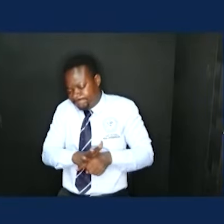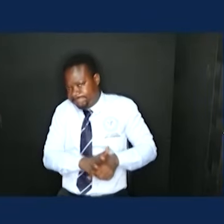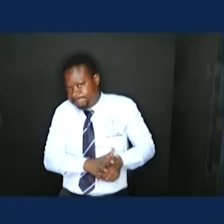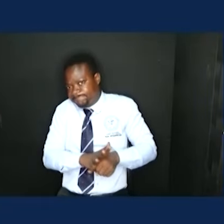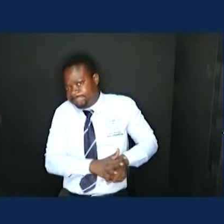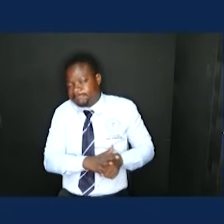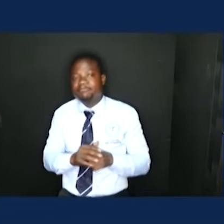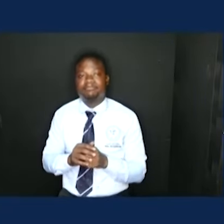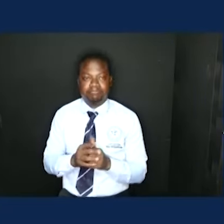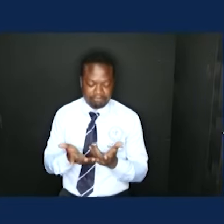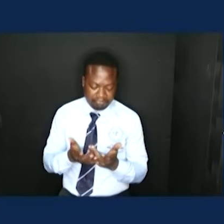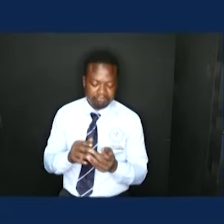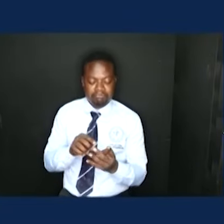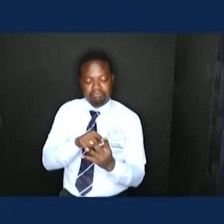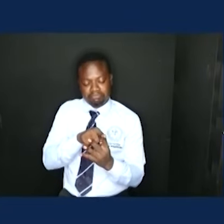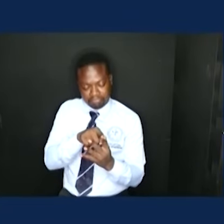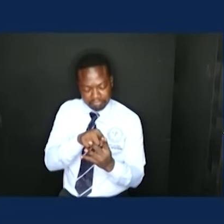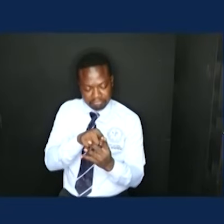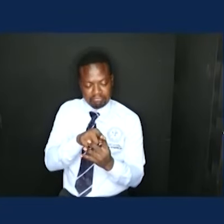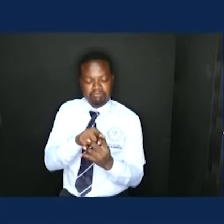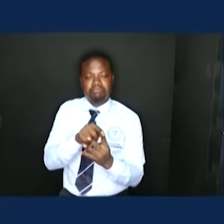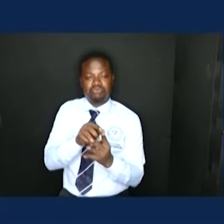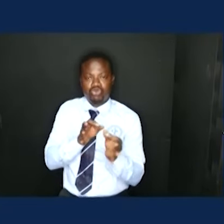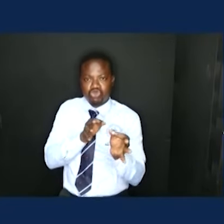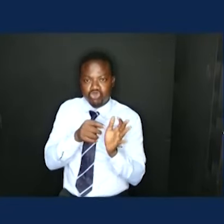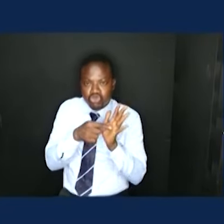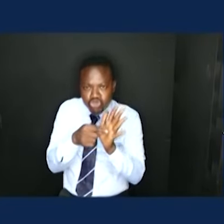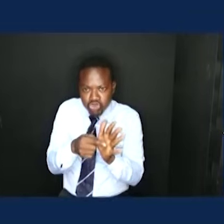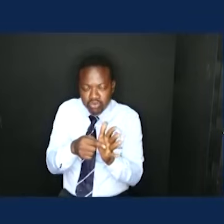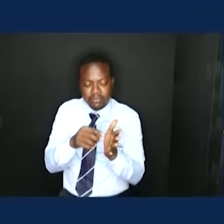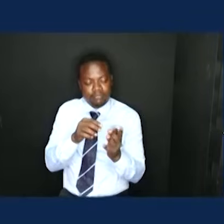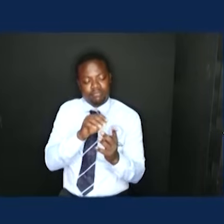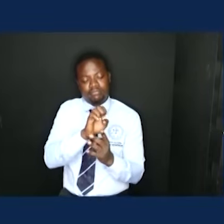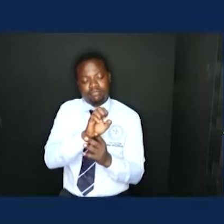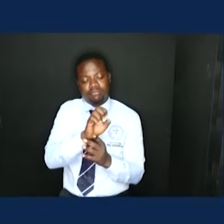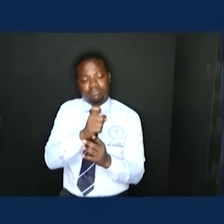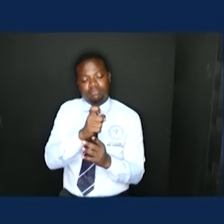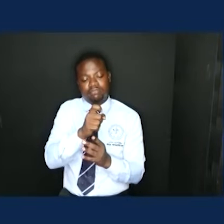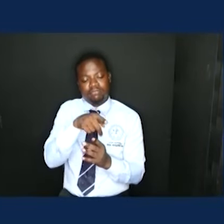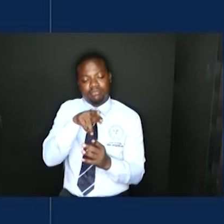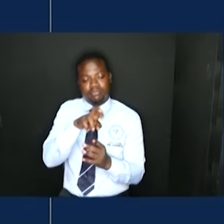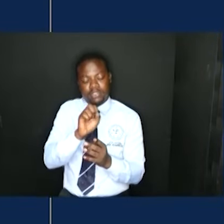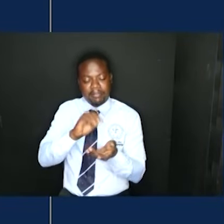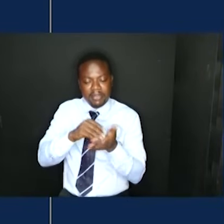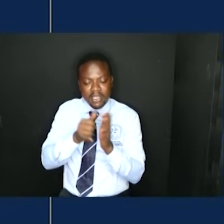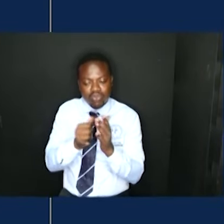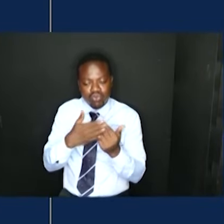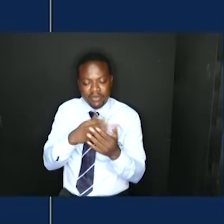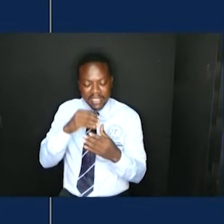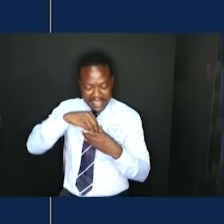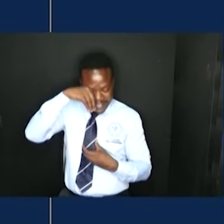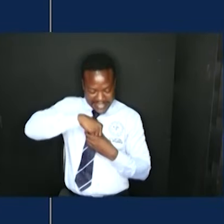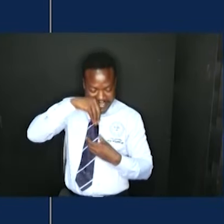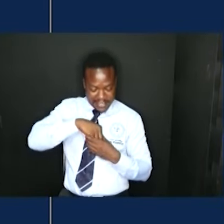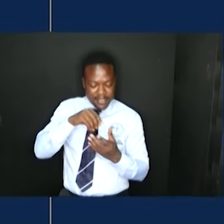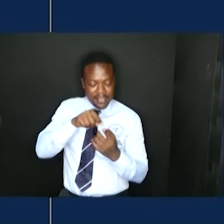are saying that to express it is to show or to manifest or reveal what is on the